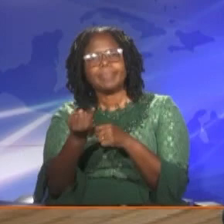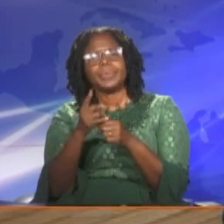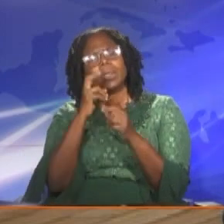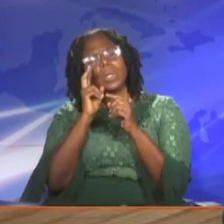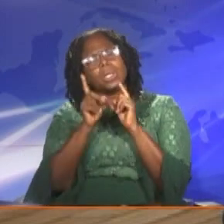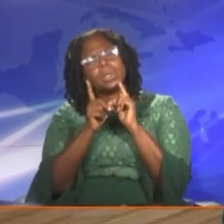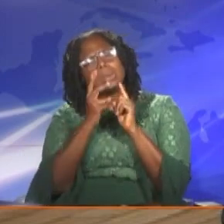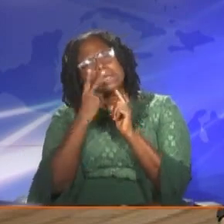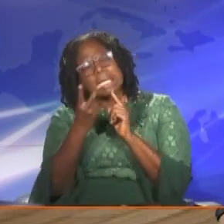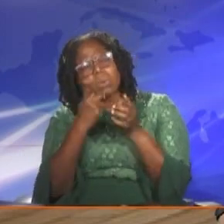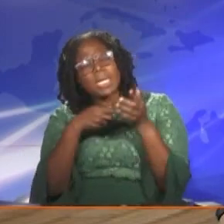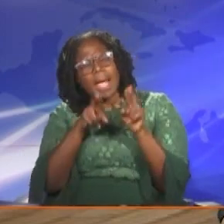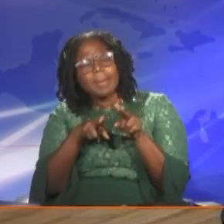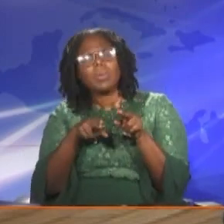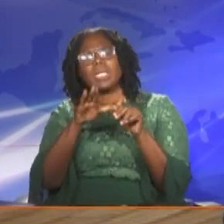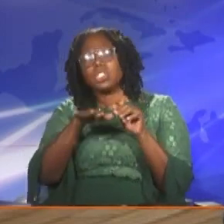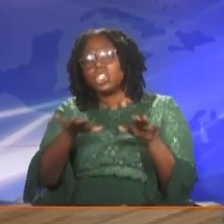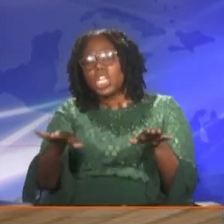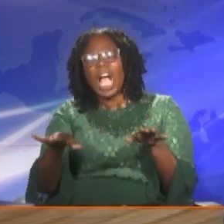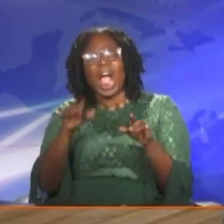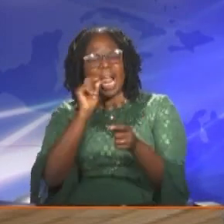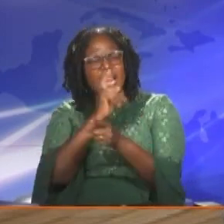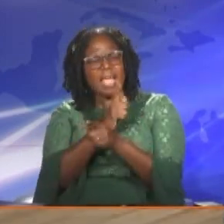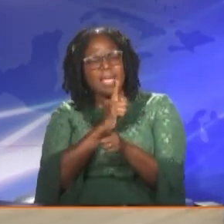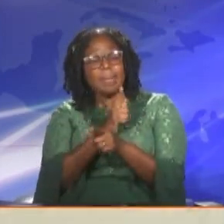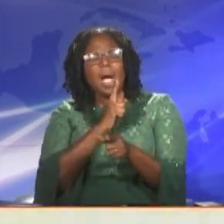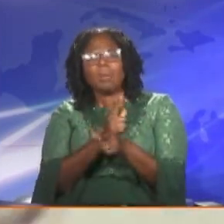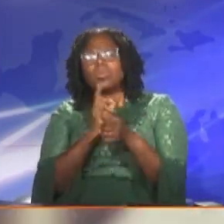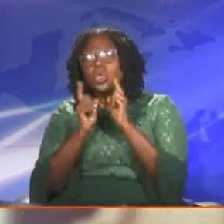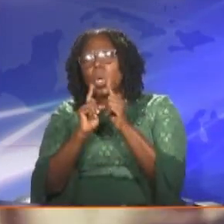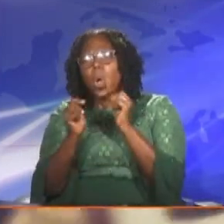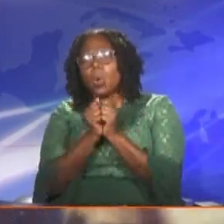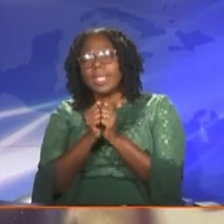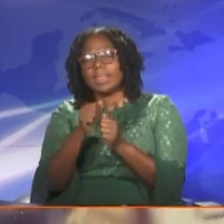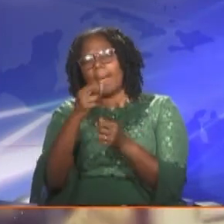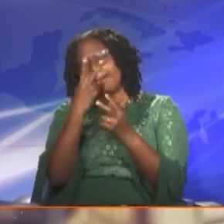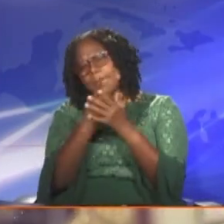of the comments made by both men and women.